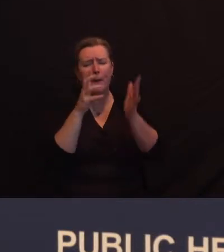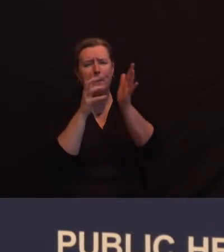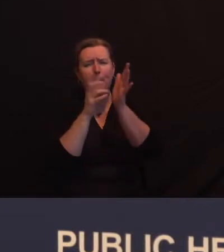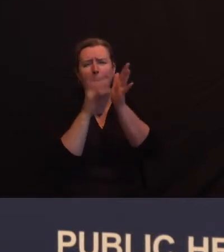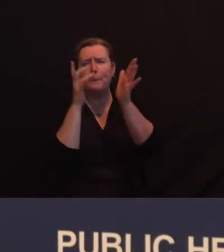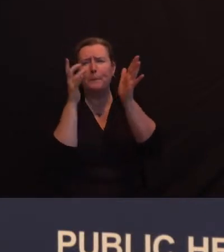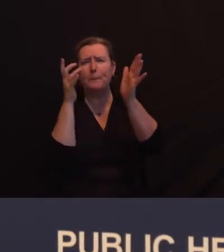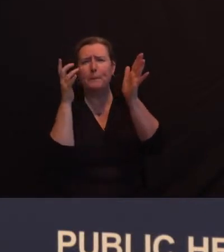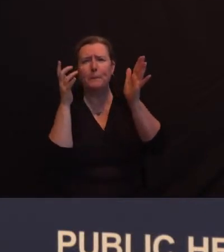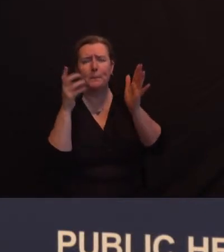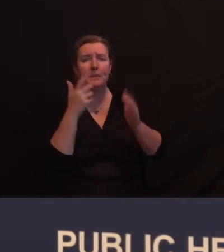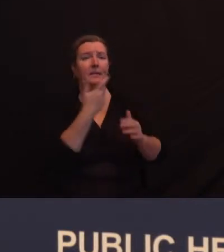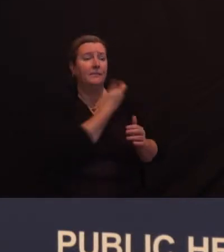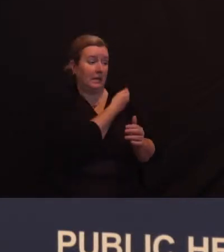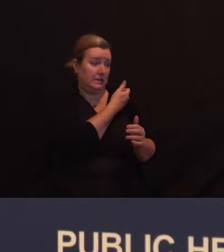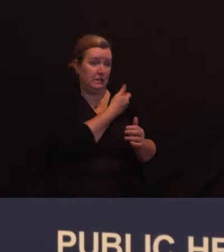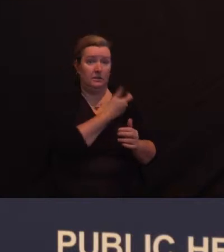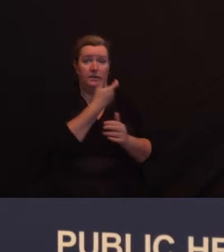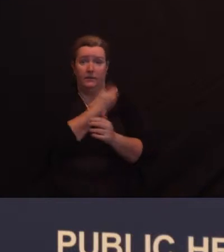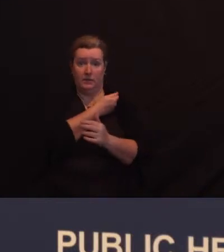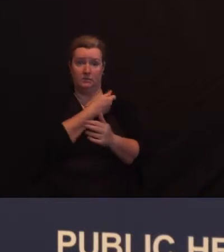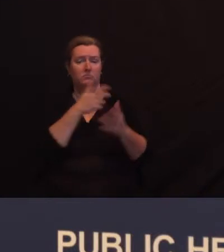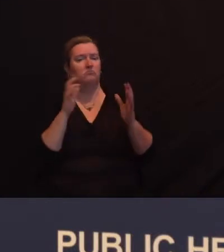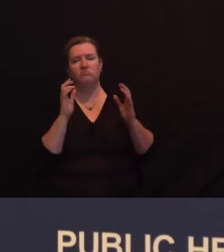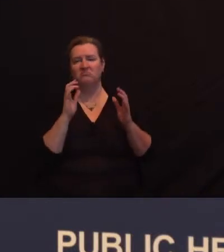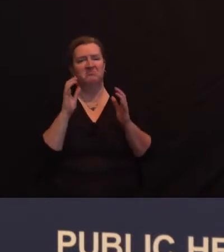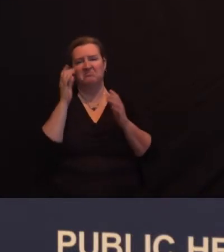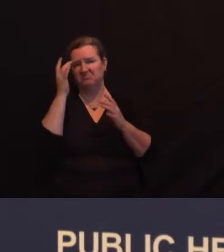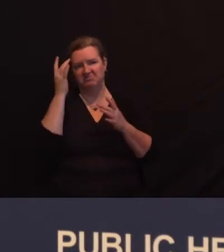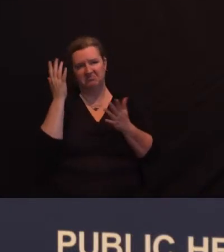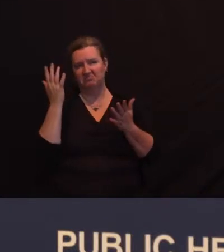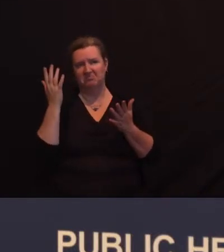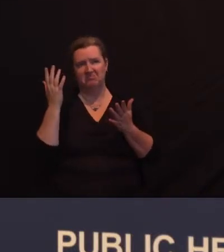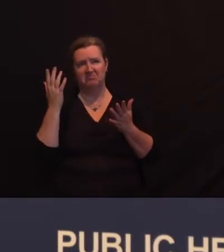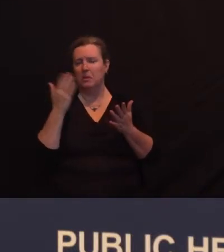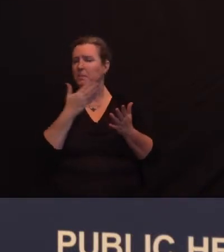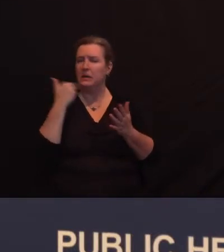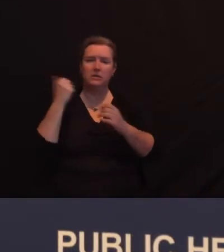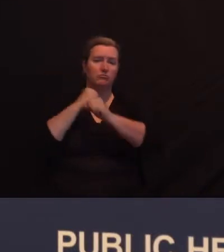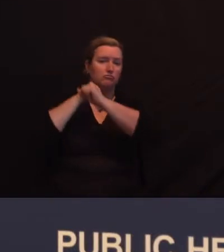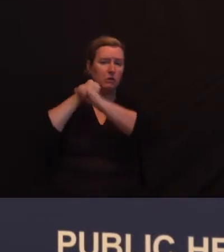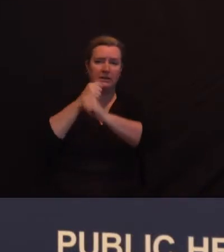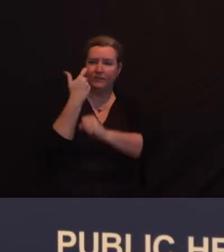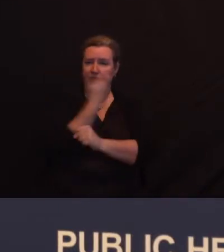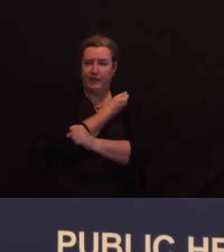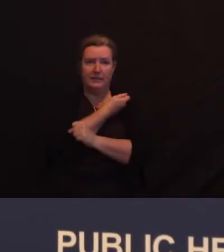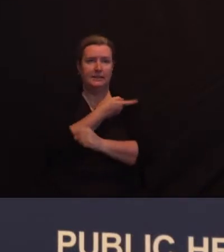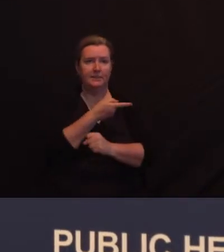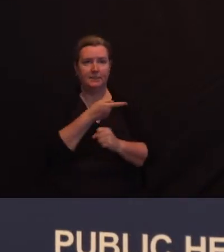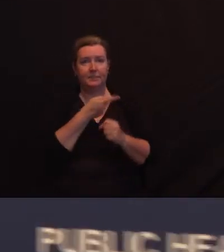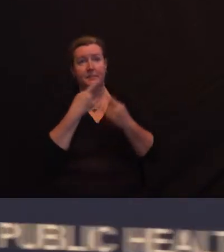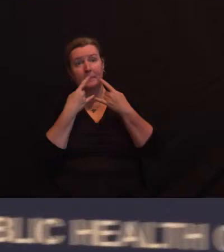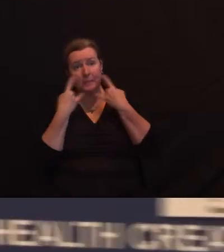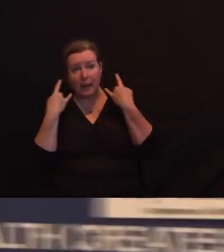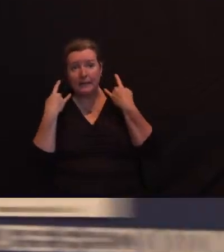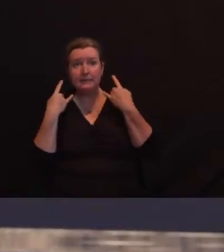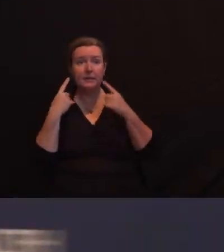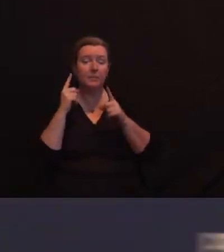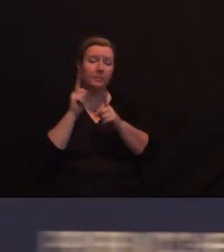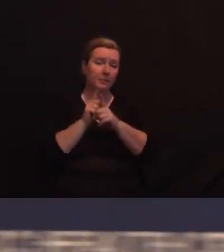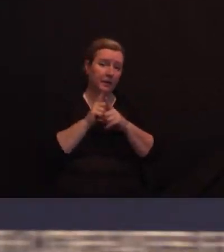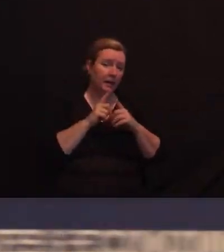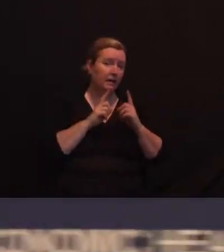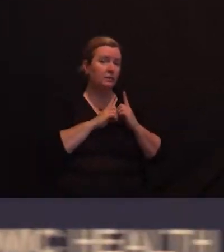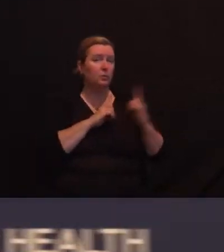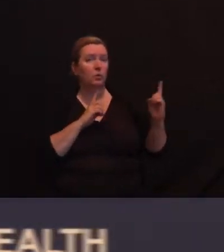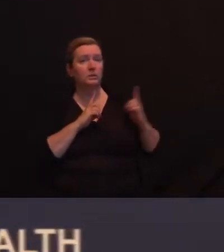message that, this is one of the best things that you could do to protect yourselves on top of other layered prevention measures.